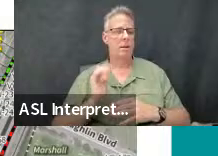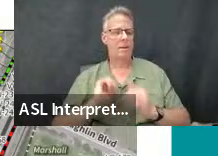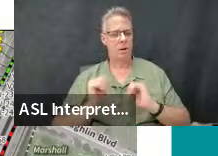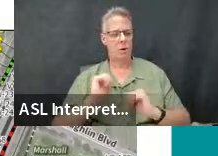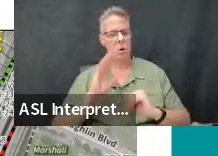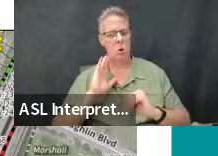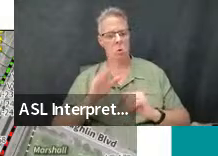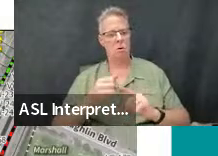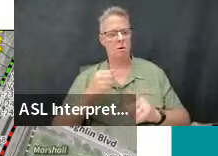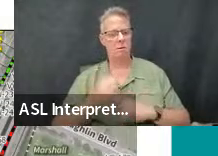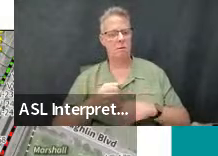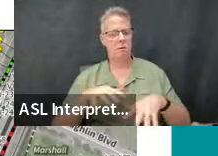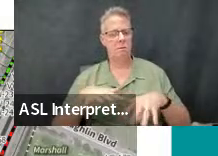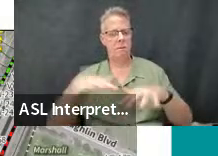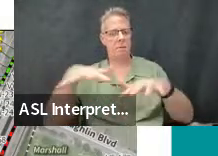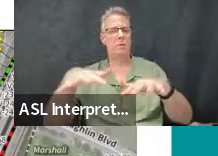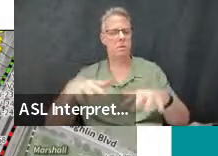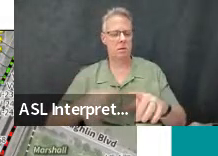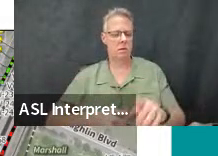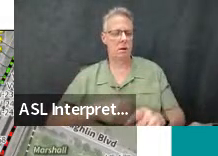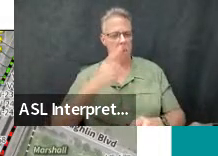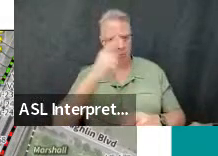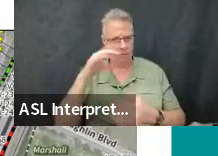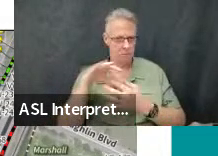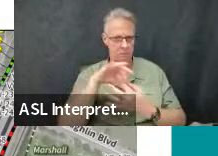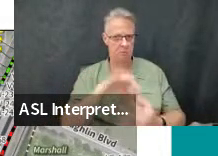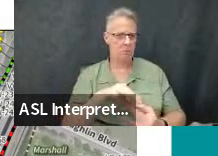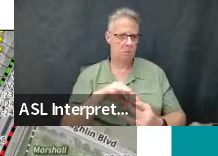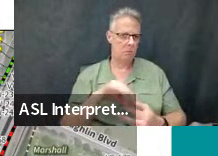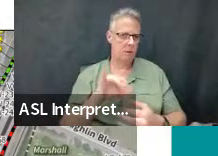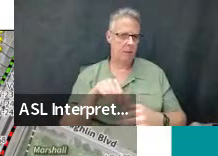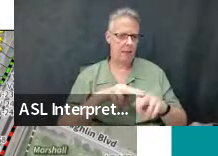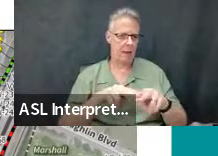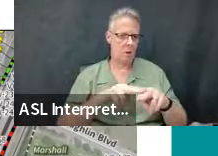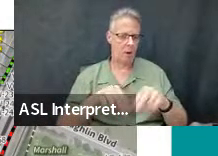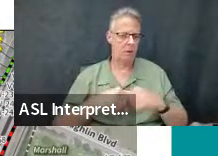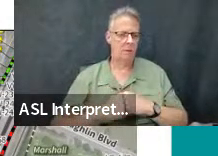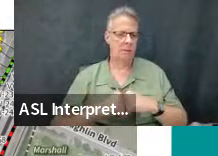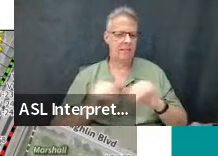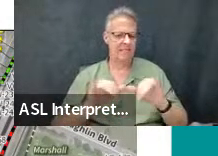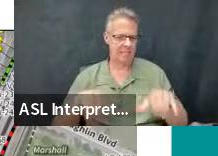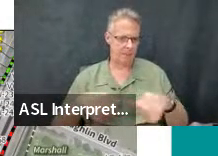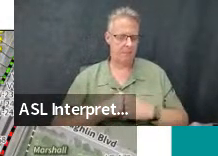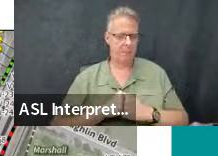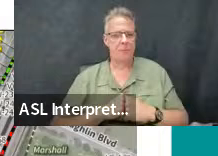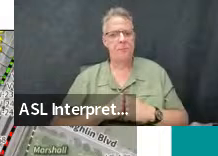experience vibration impacts associated with the light rail system.